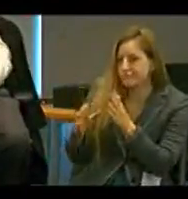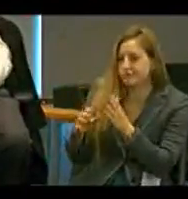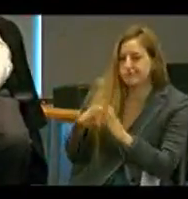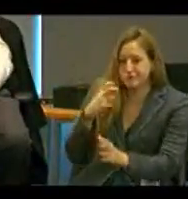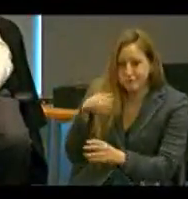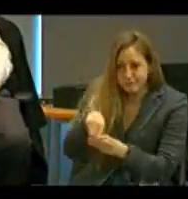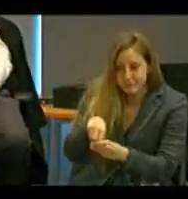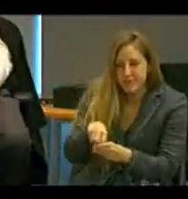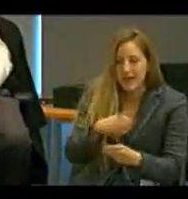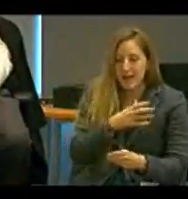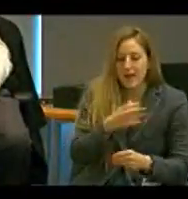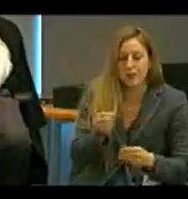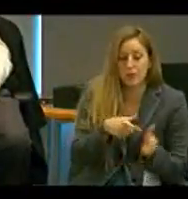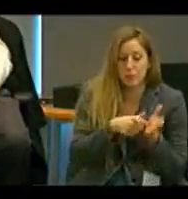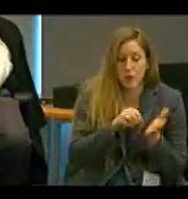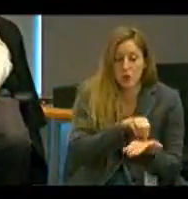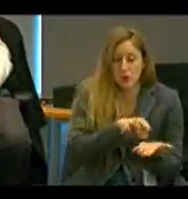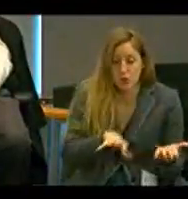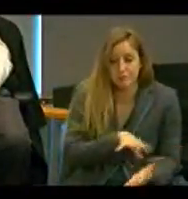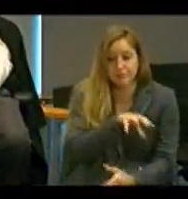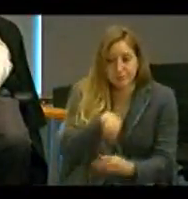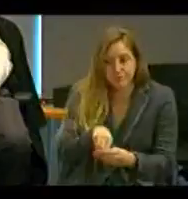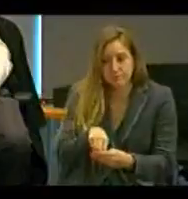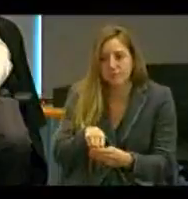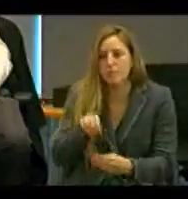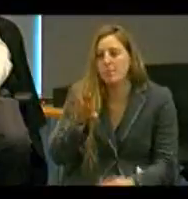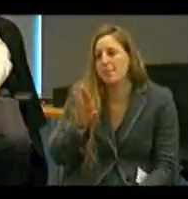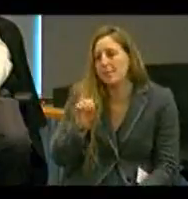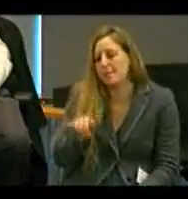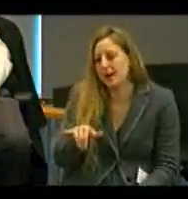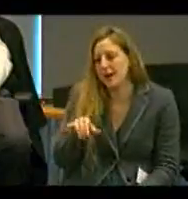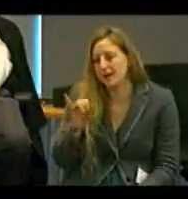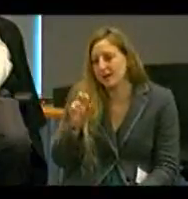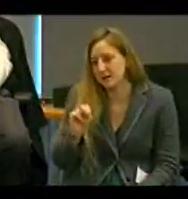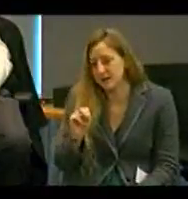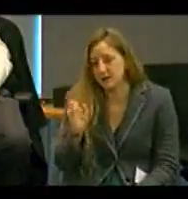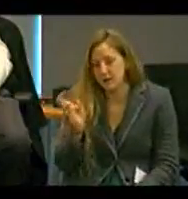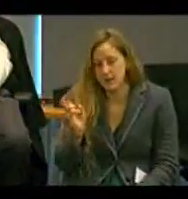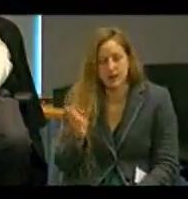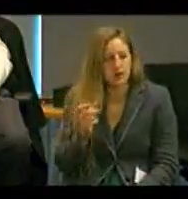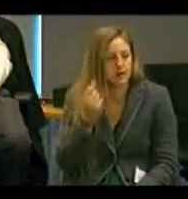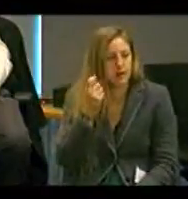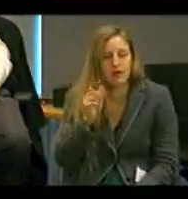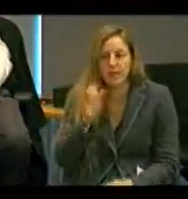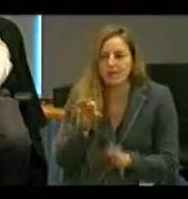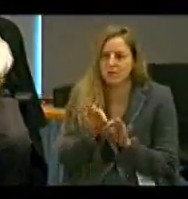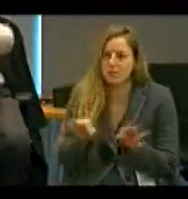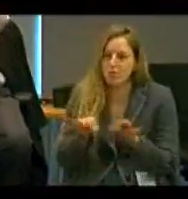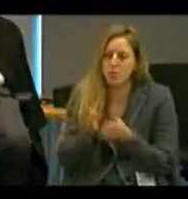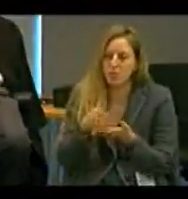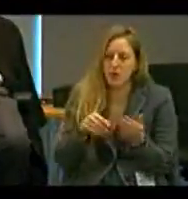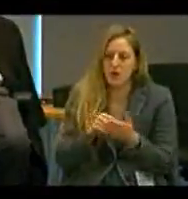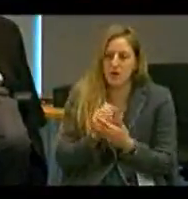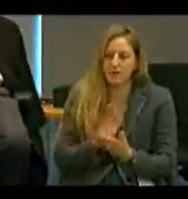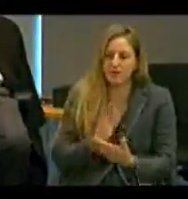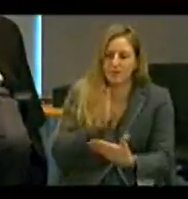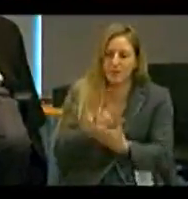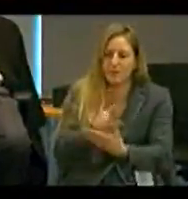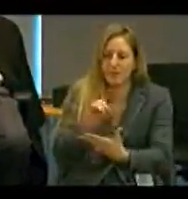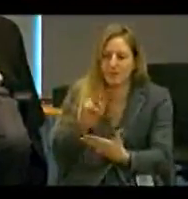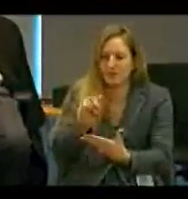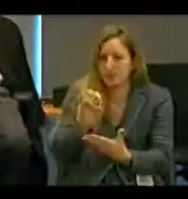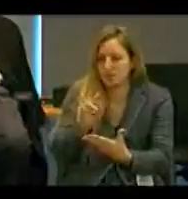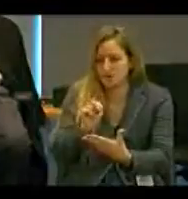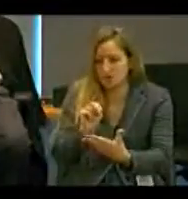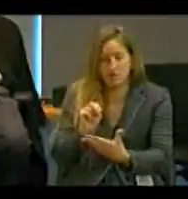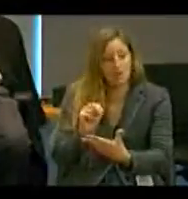use that as the measure of understanding our success. We have to understand that that's a critical core component of intervention. I'd just like to point out that both